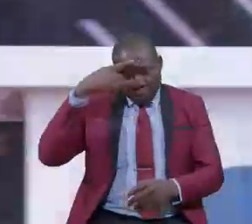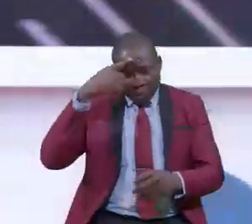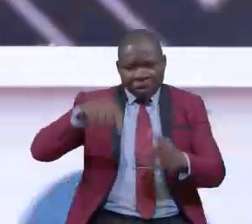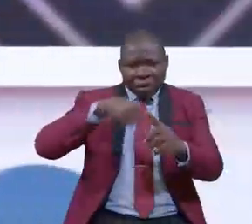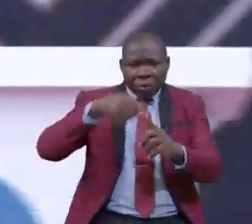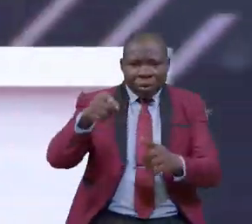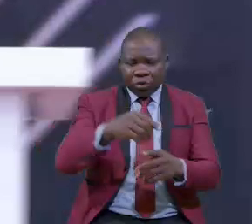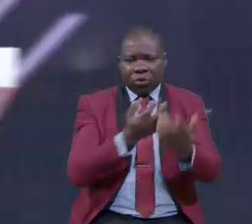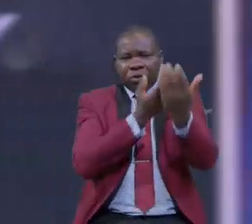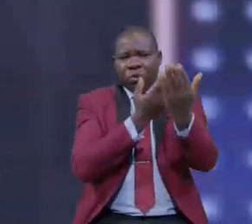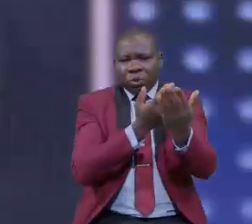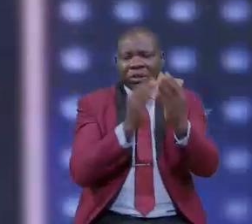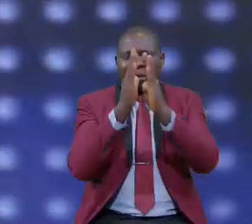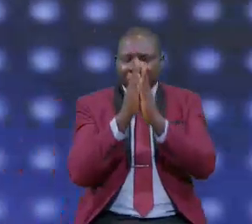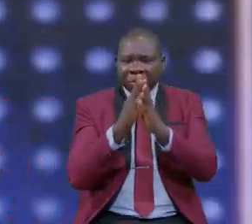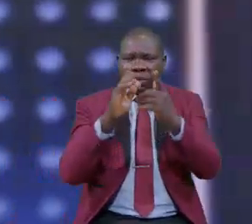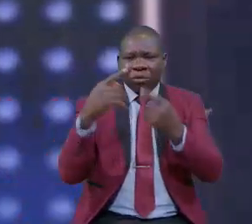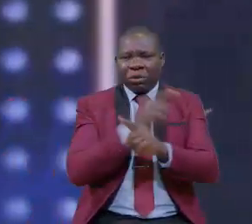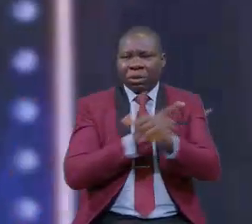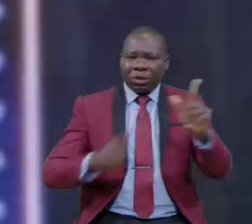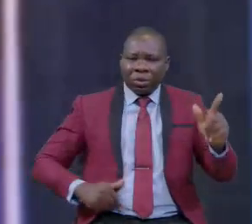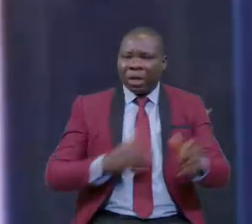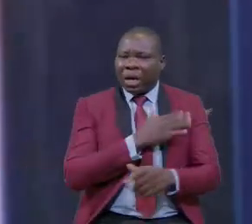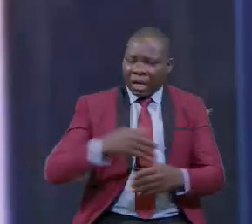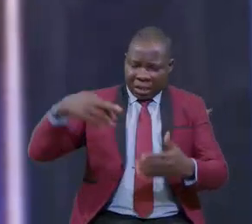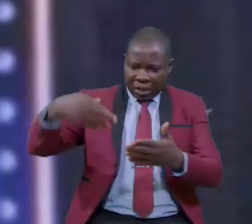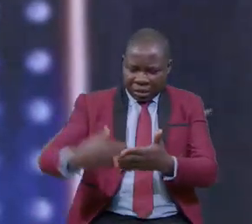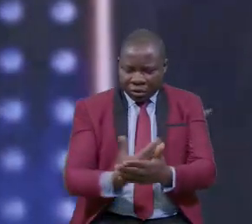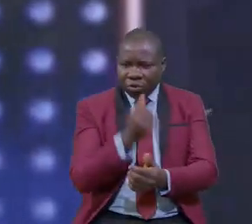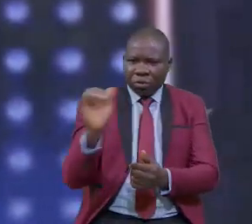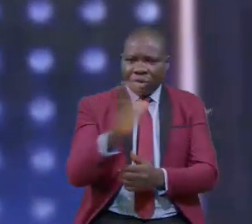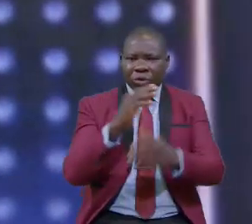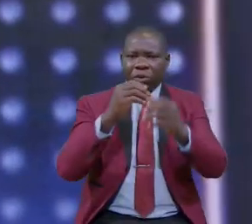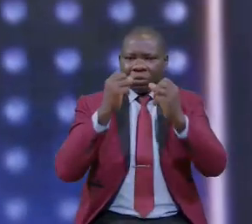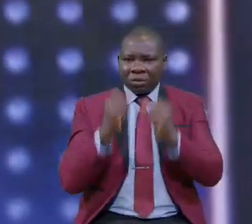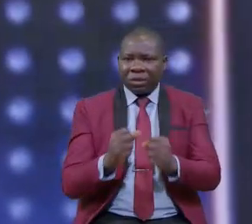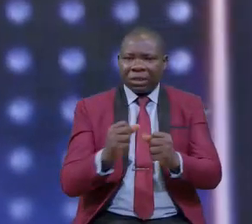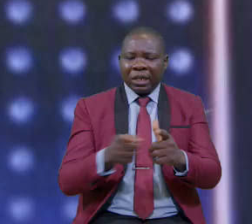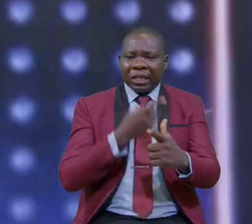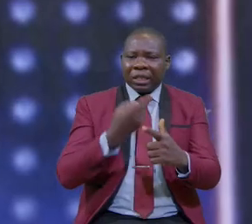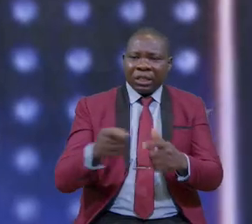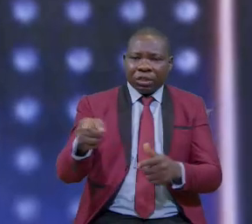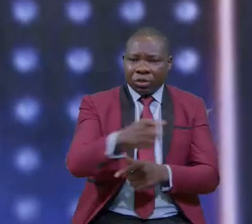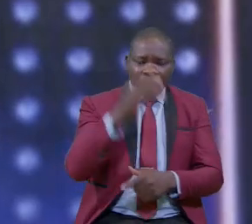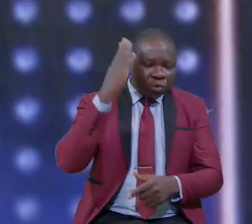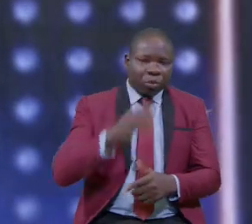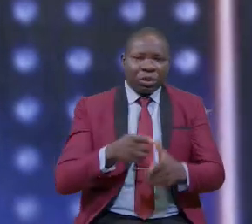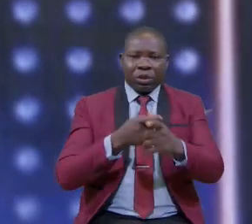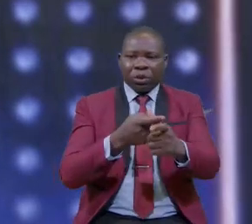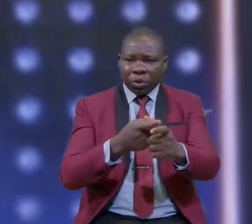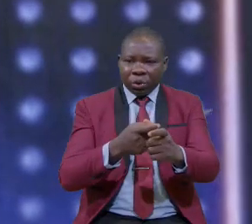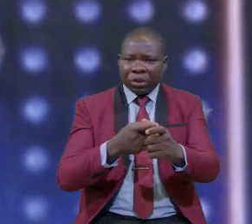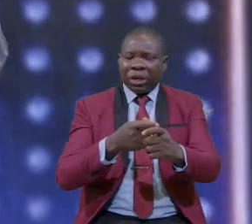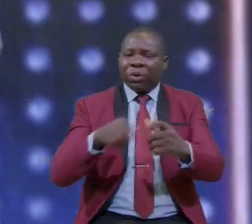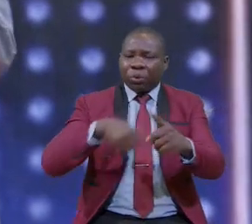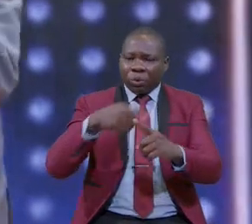Lord and you renew your strength, then you will run. You are running this race that is set before you, and you